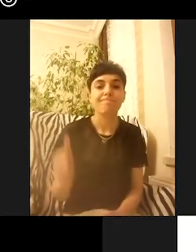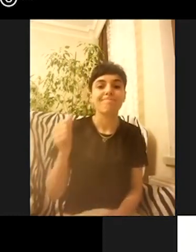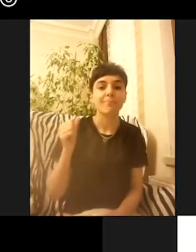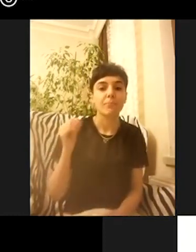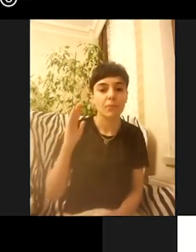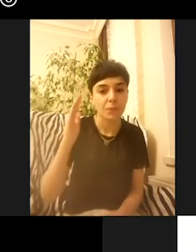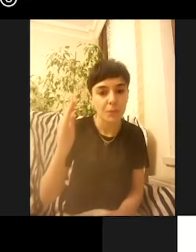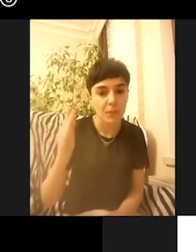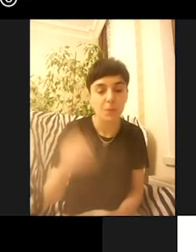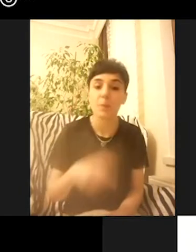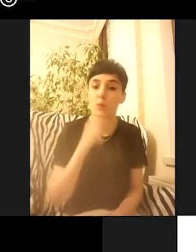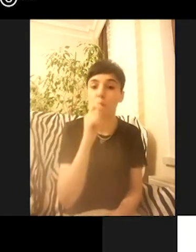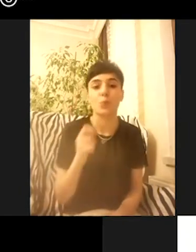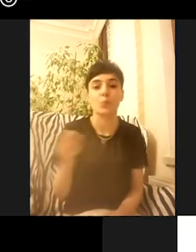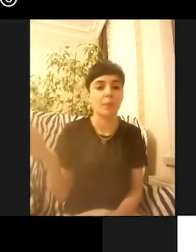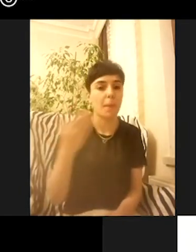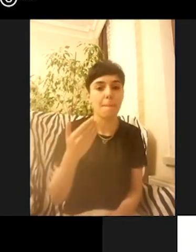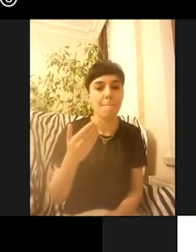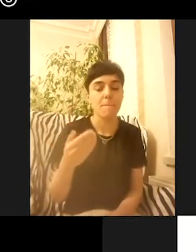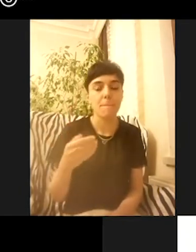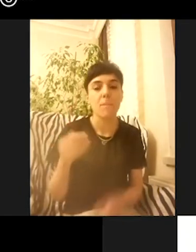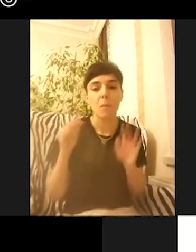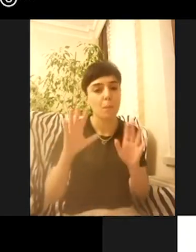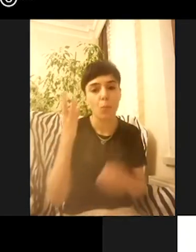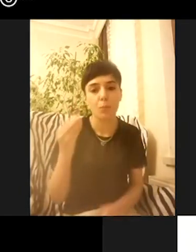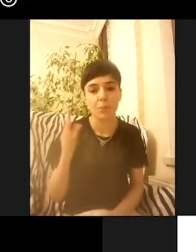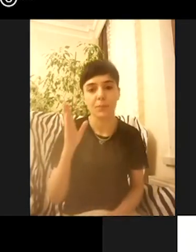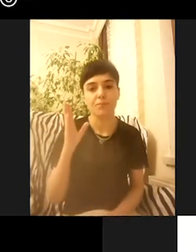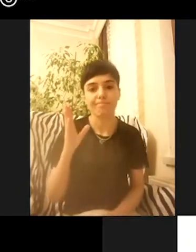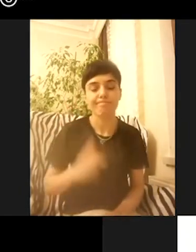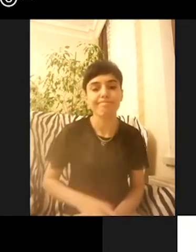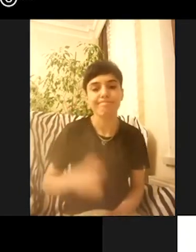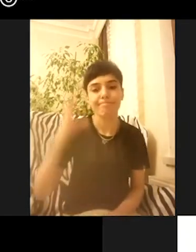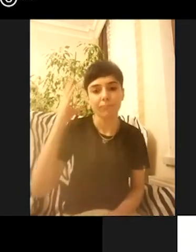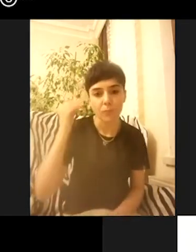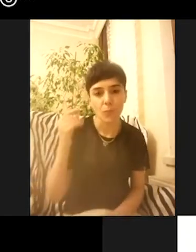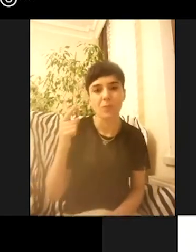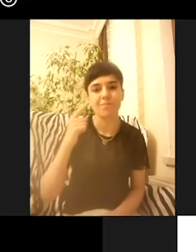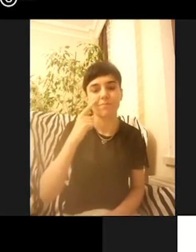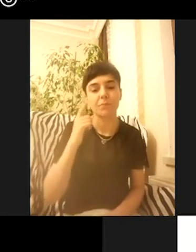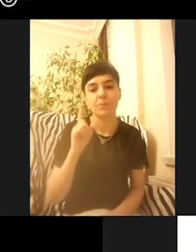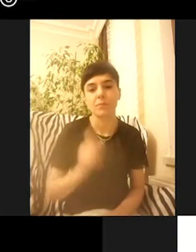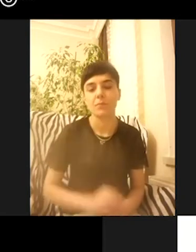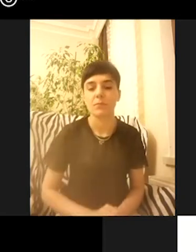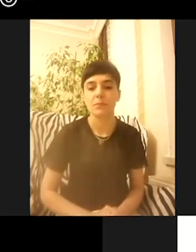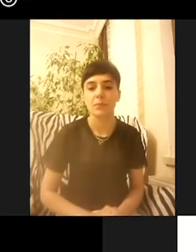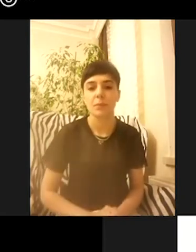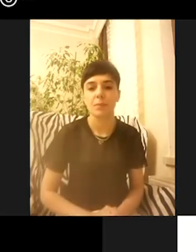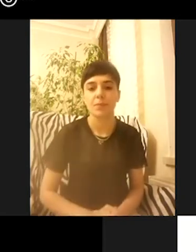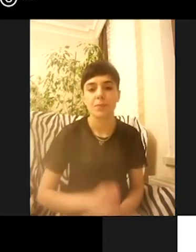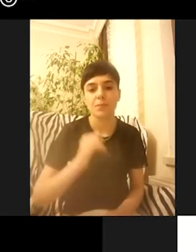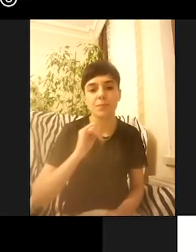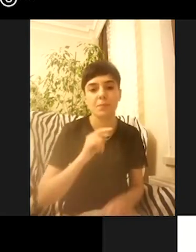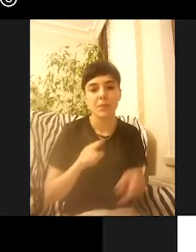government there. Right. I just wanted to clarify that because some people might think, oh, the boat, but don't understand that this is the boat that actually was provided